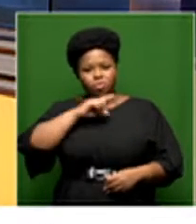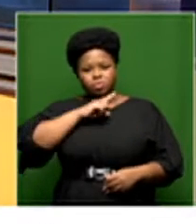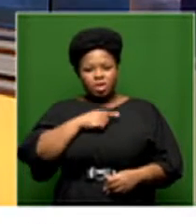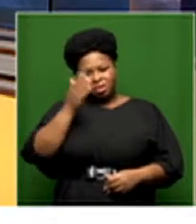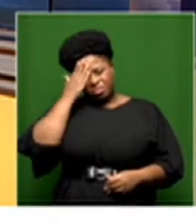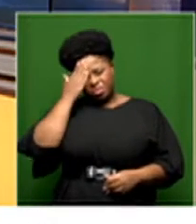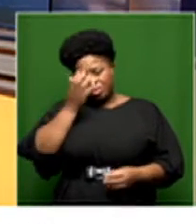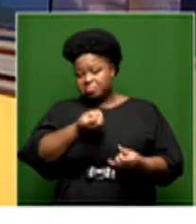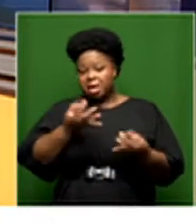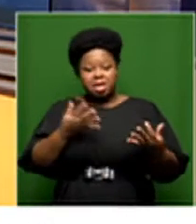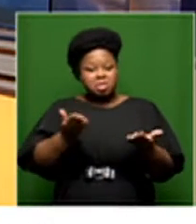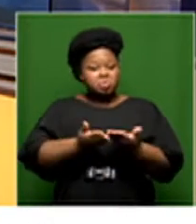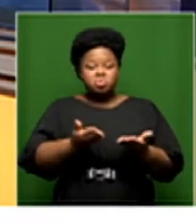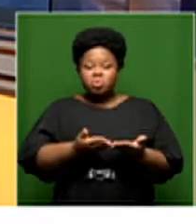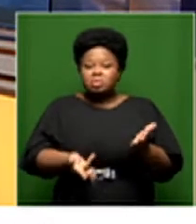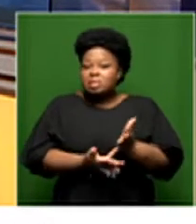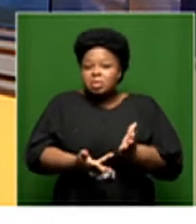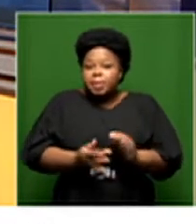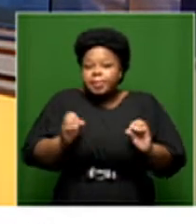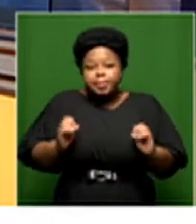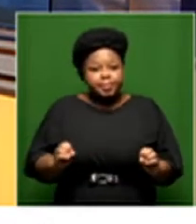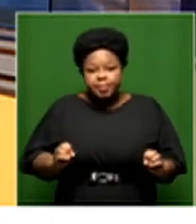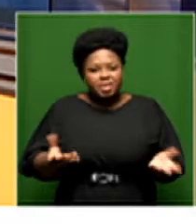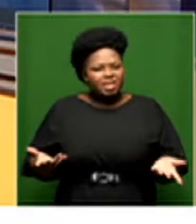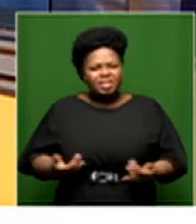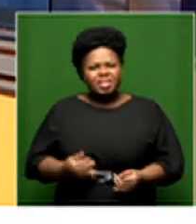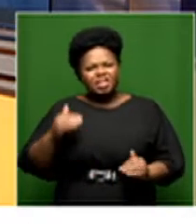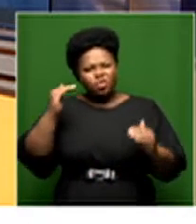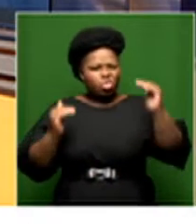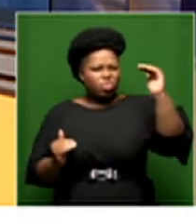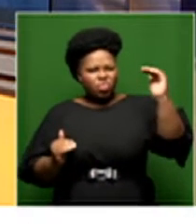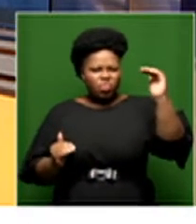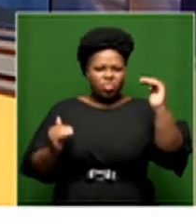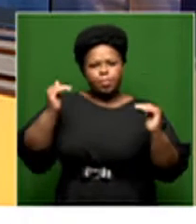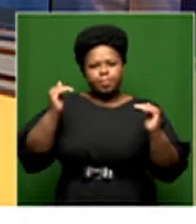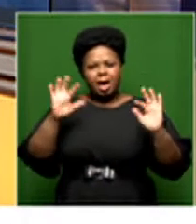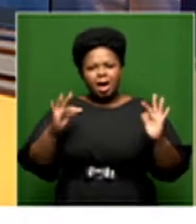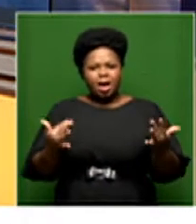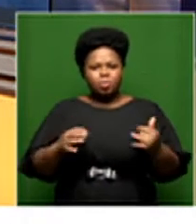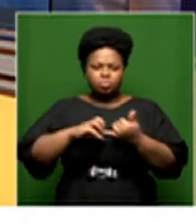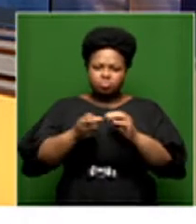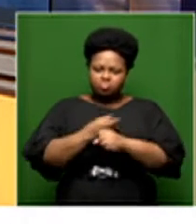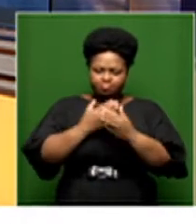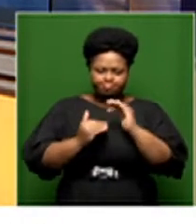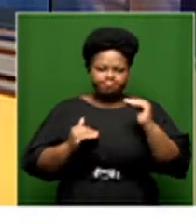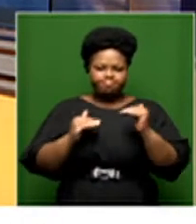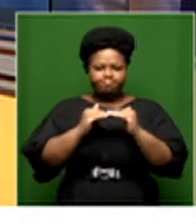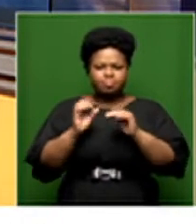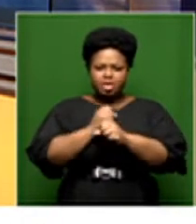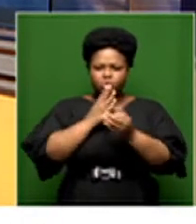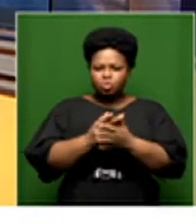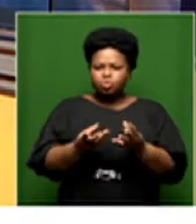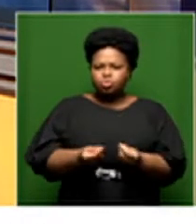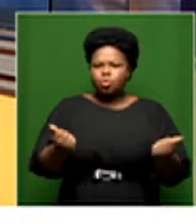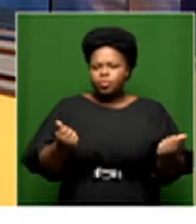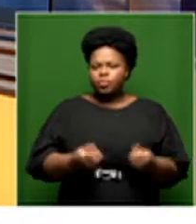that many schools have little or no technological facilities? How then do we solidify a commitment towards e-learning with such